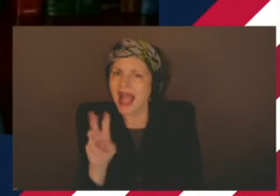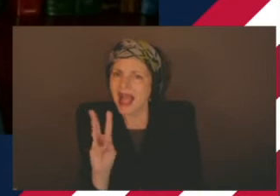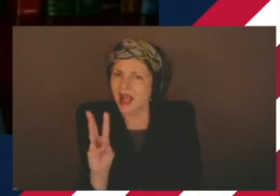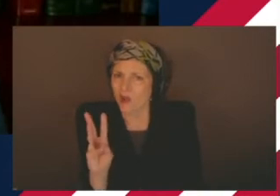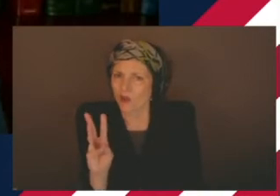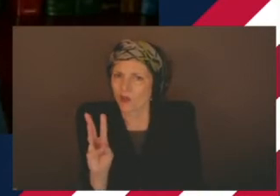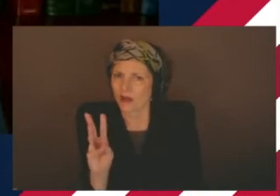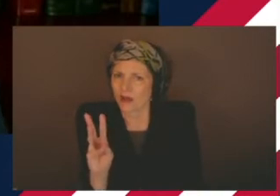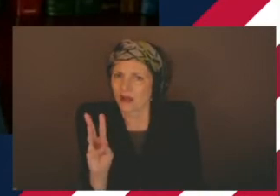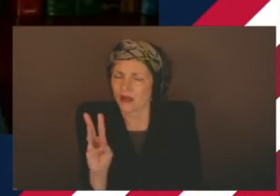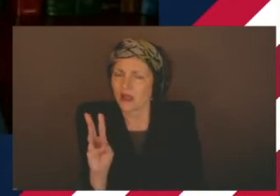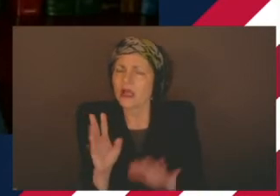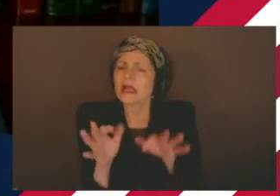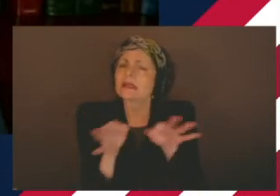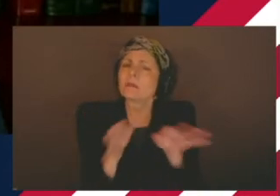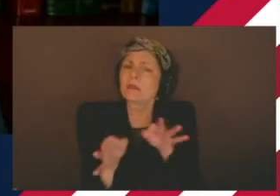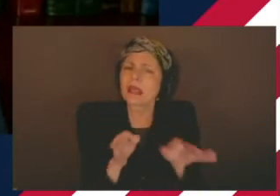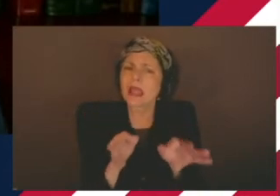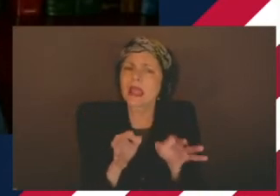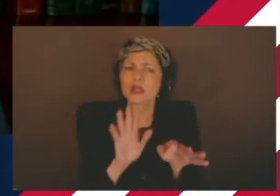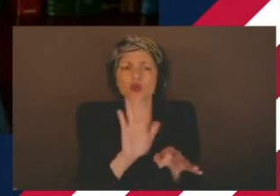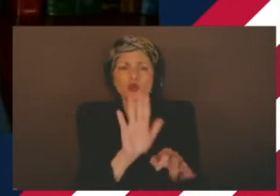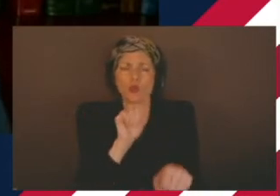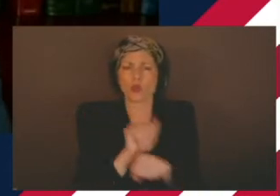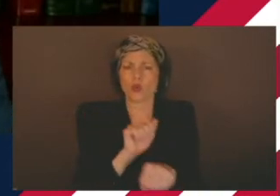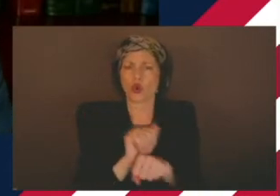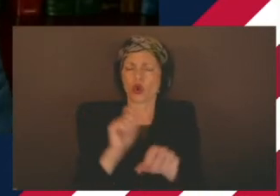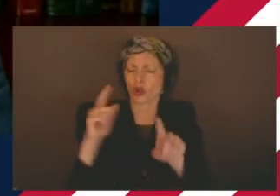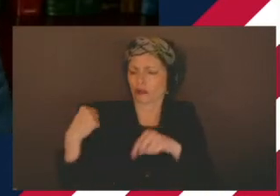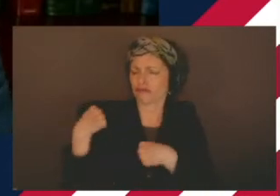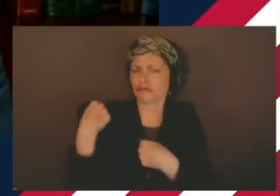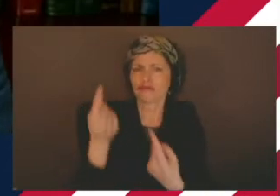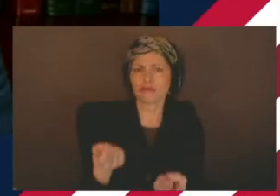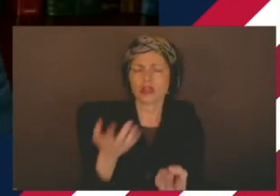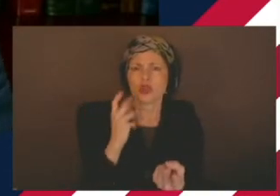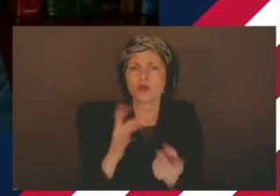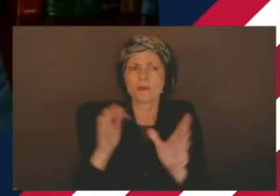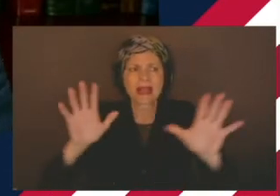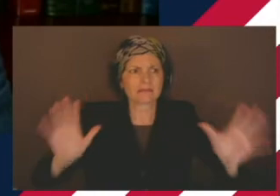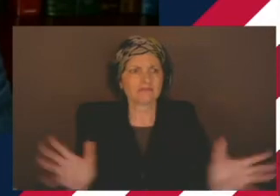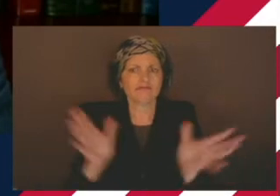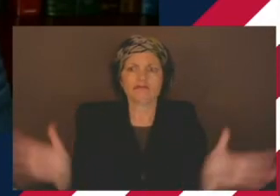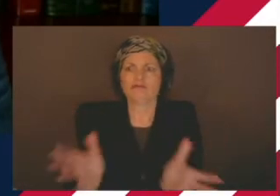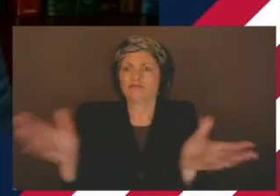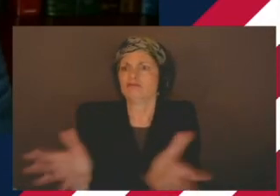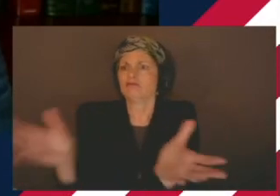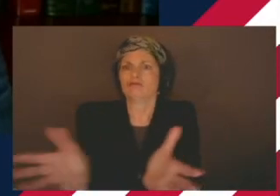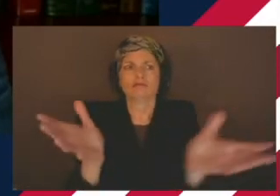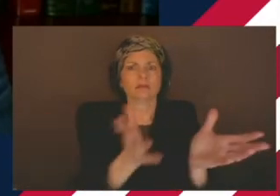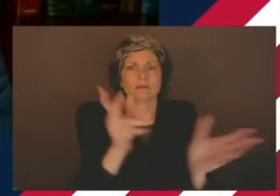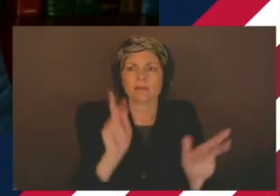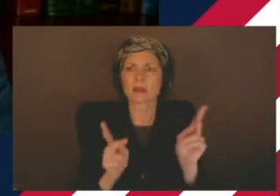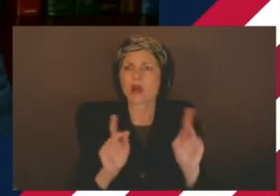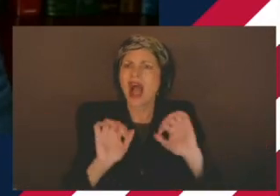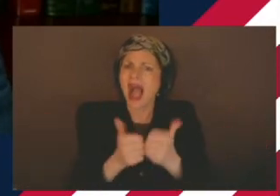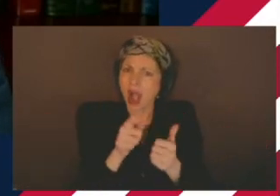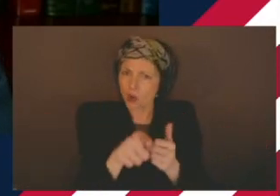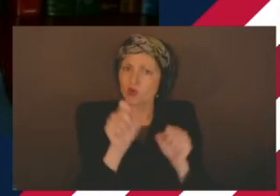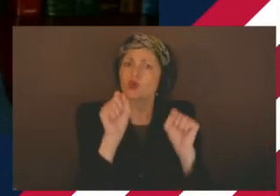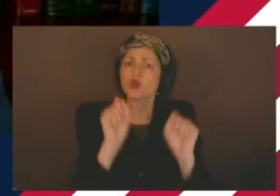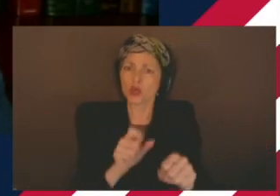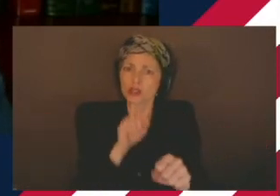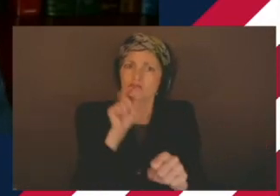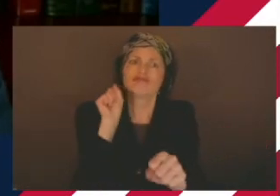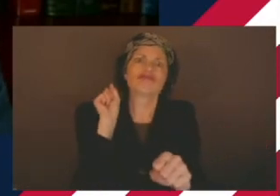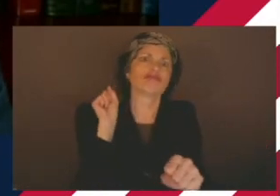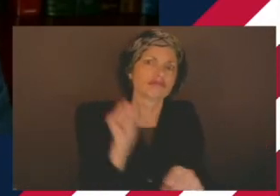done organizing and how you've been able to make change. That's also what we'd